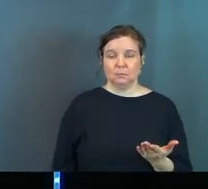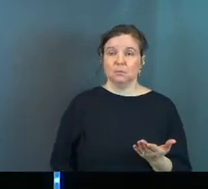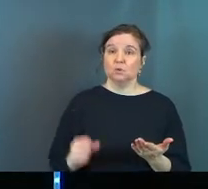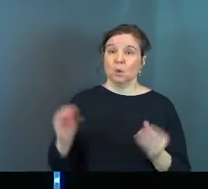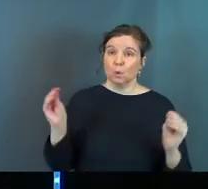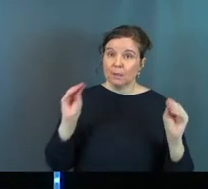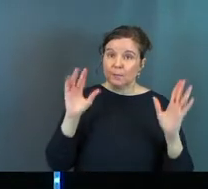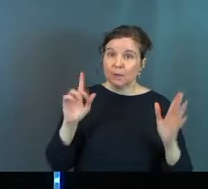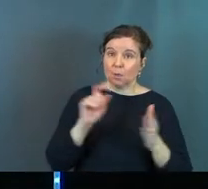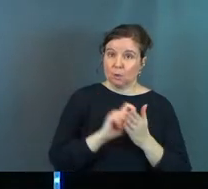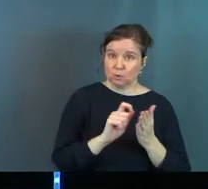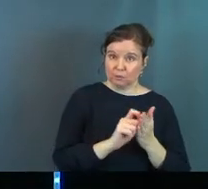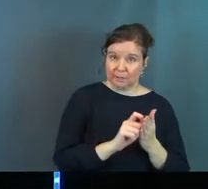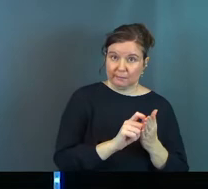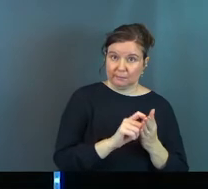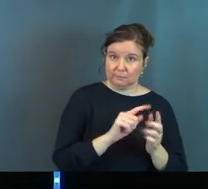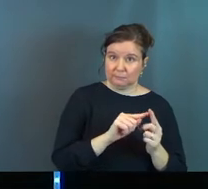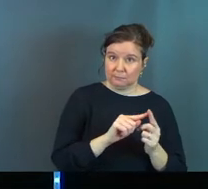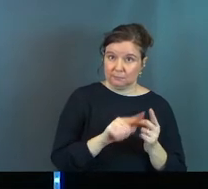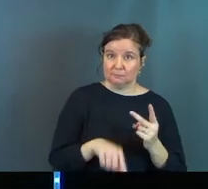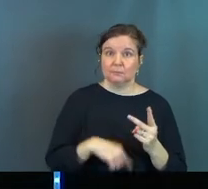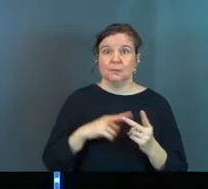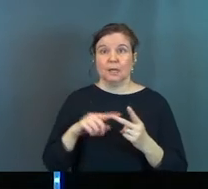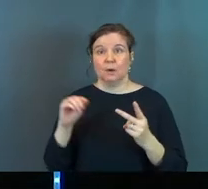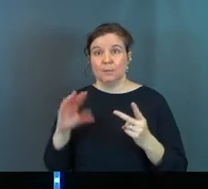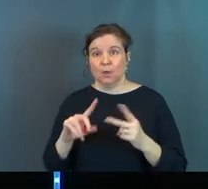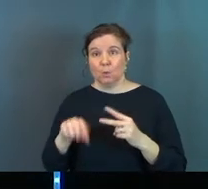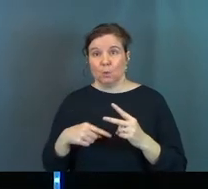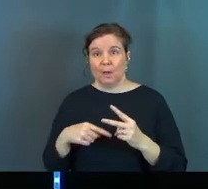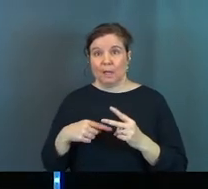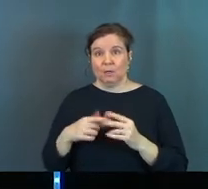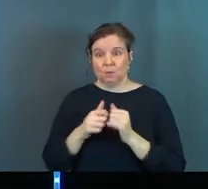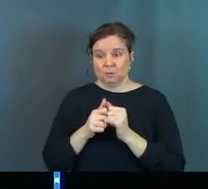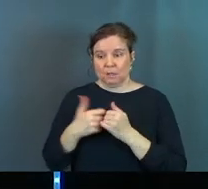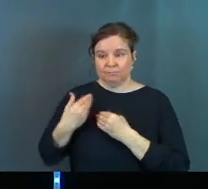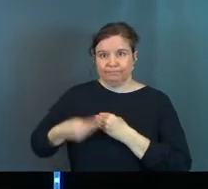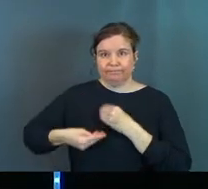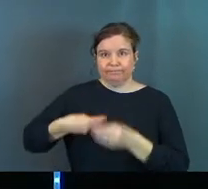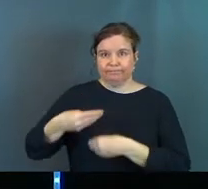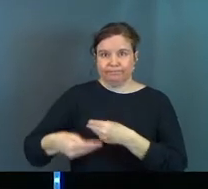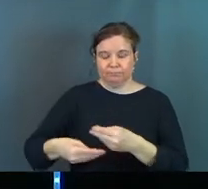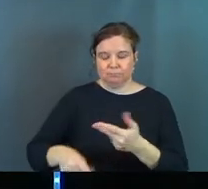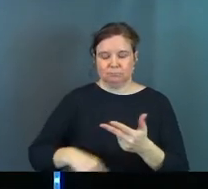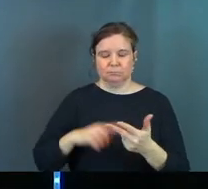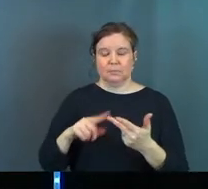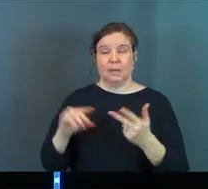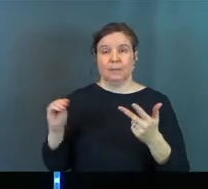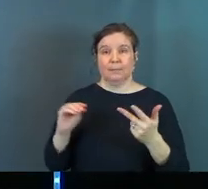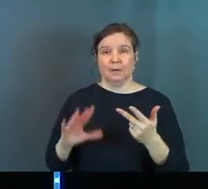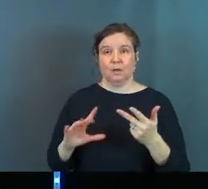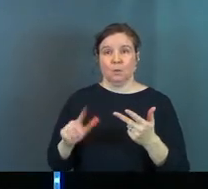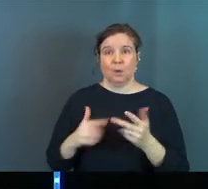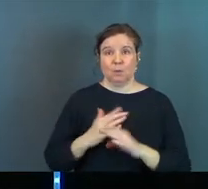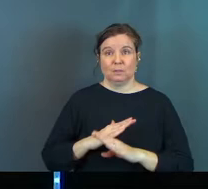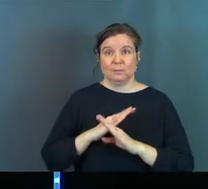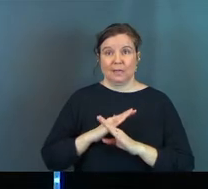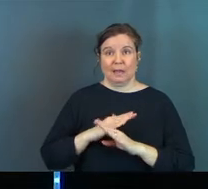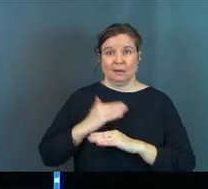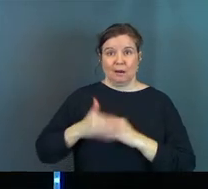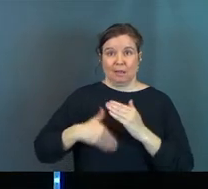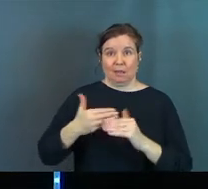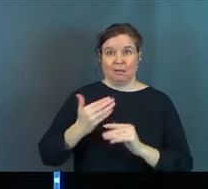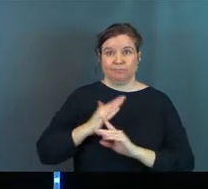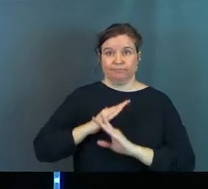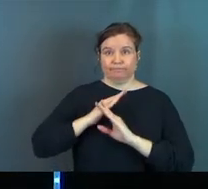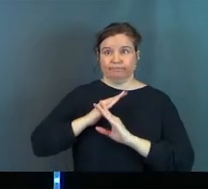So it was a miracle when it was written. It was a miracle when it was held together. It was a miracle when it was protected down through